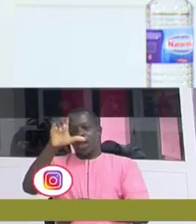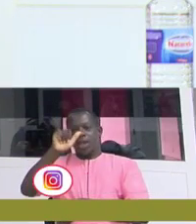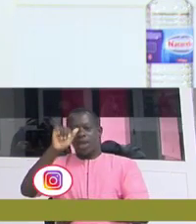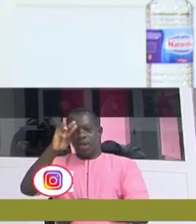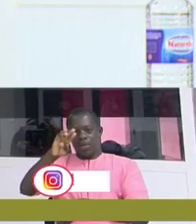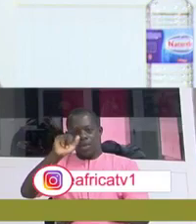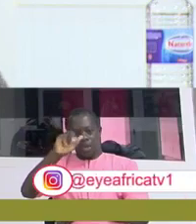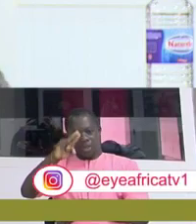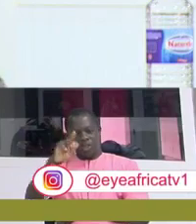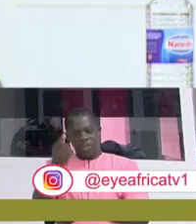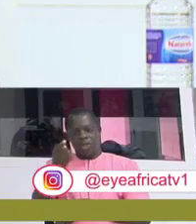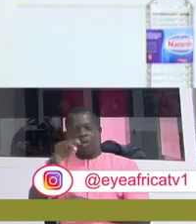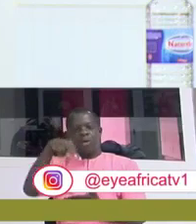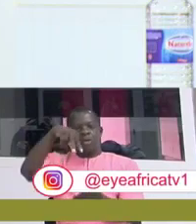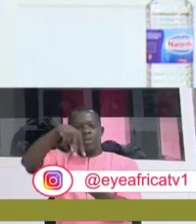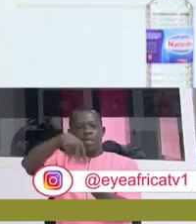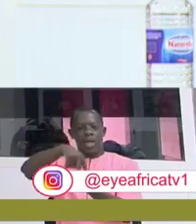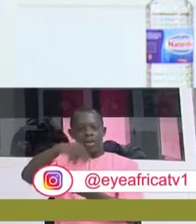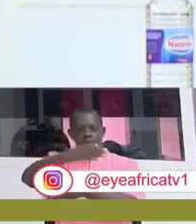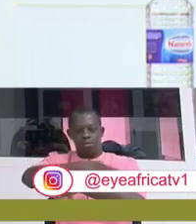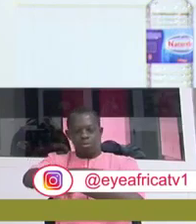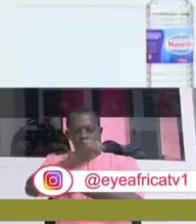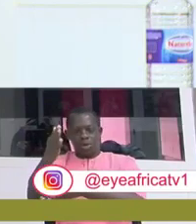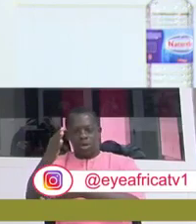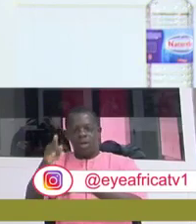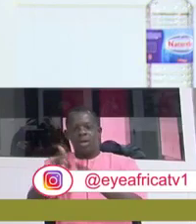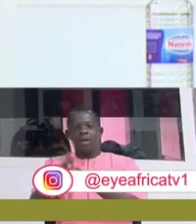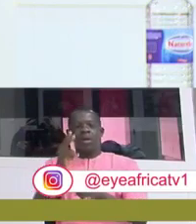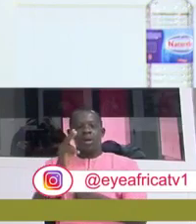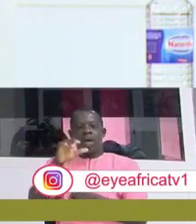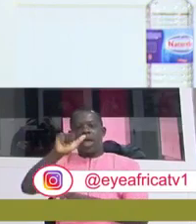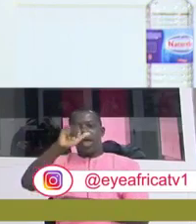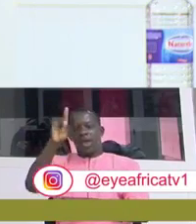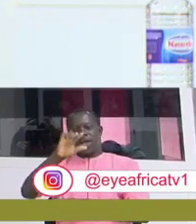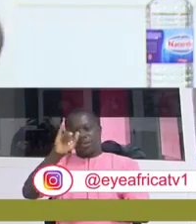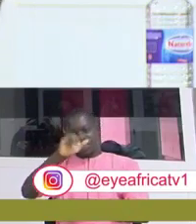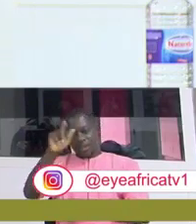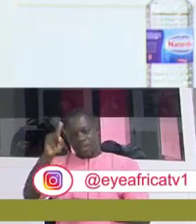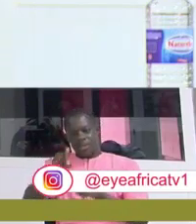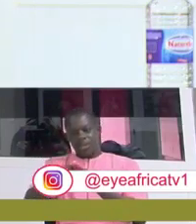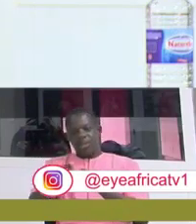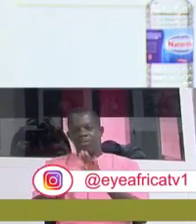moment I stood at Jalamang's compound gate, Assis passed with his